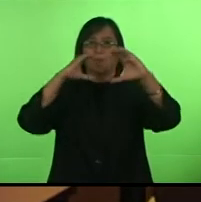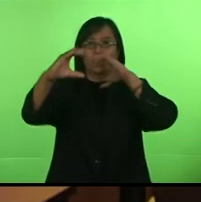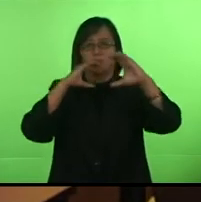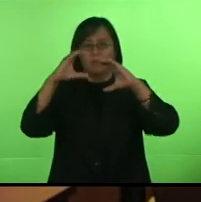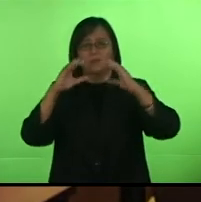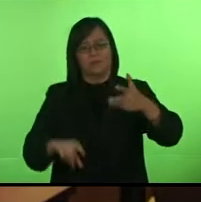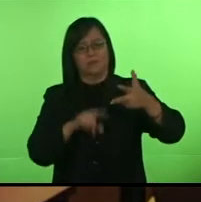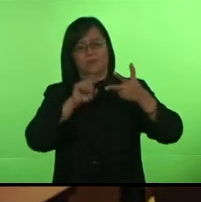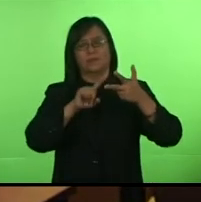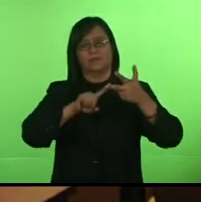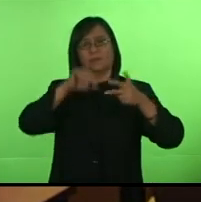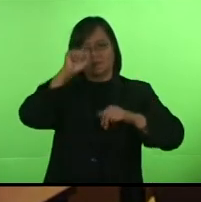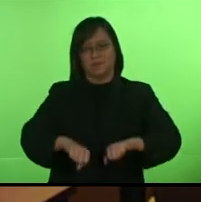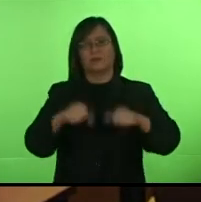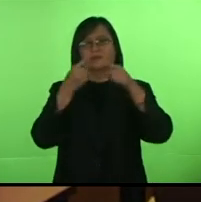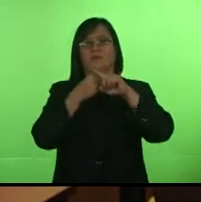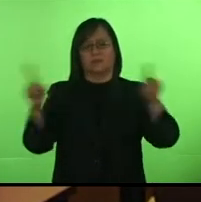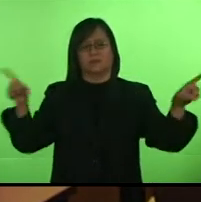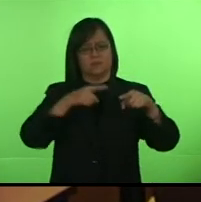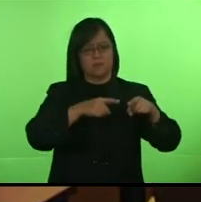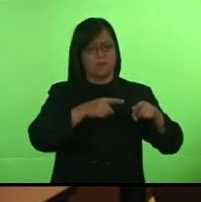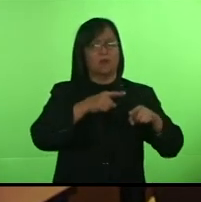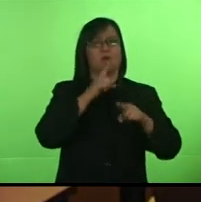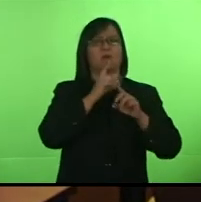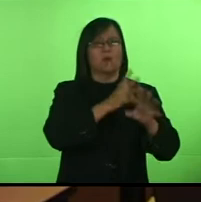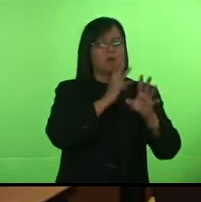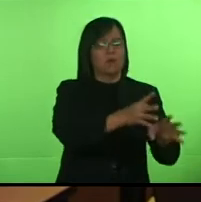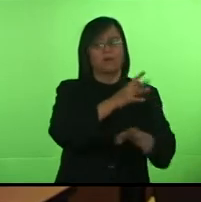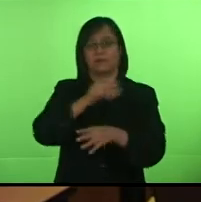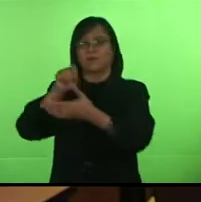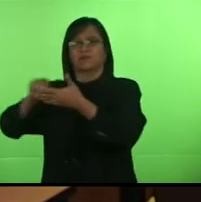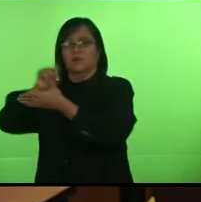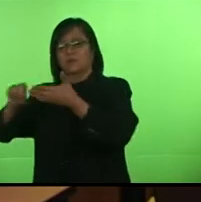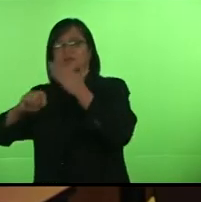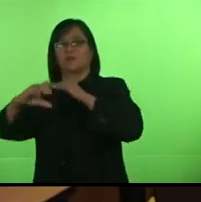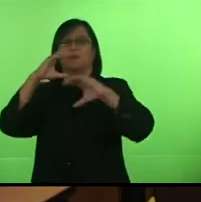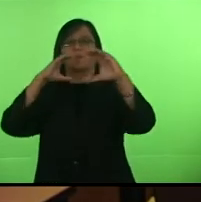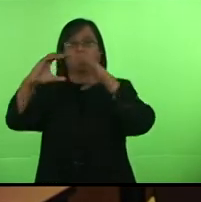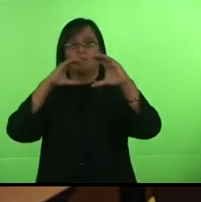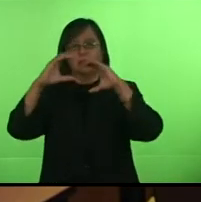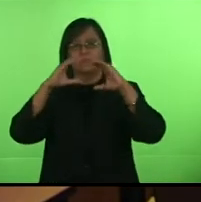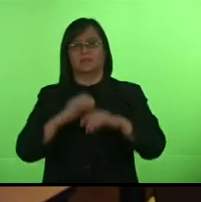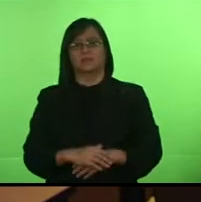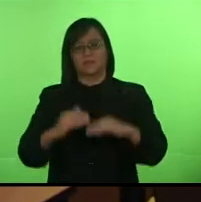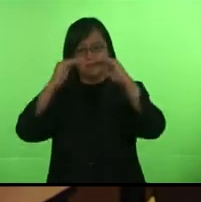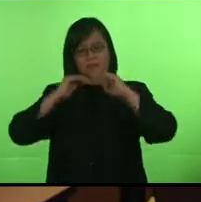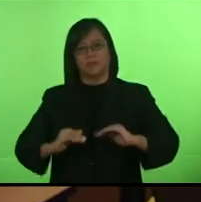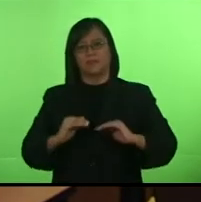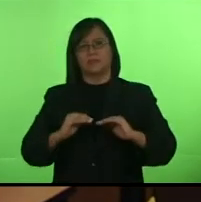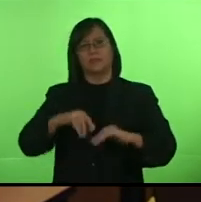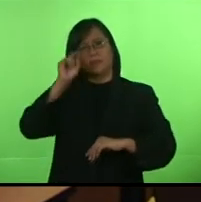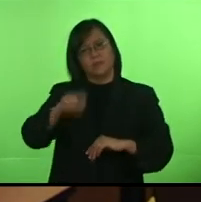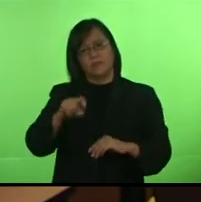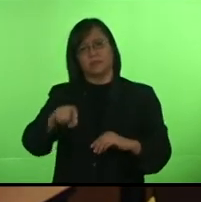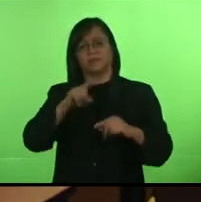process. Thirdly, you should be able to differentiate between oral and written communication.